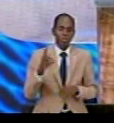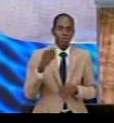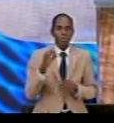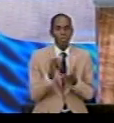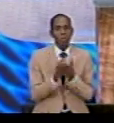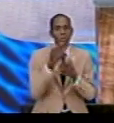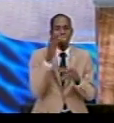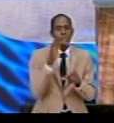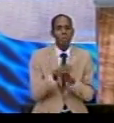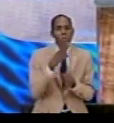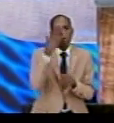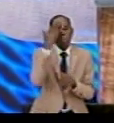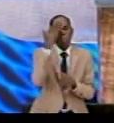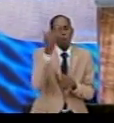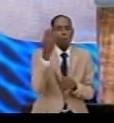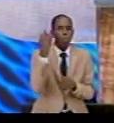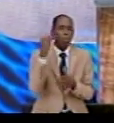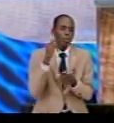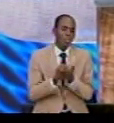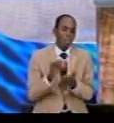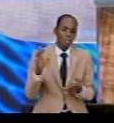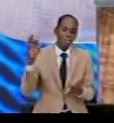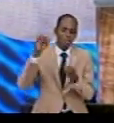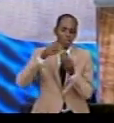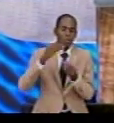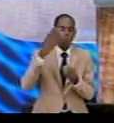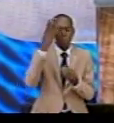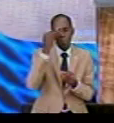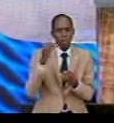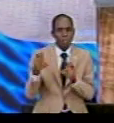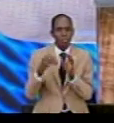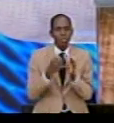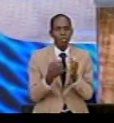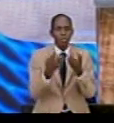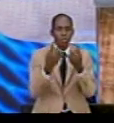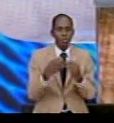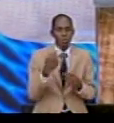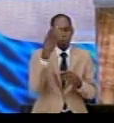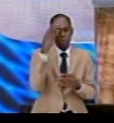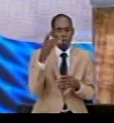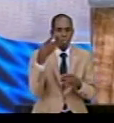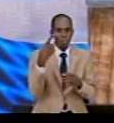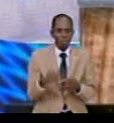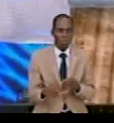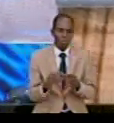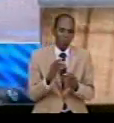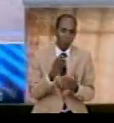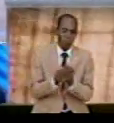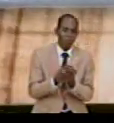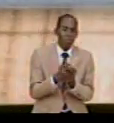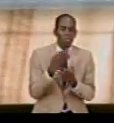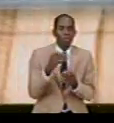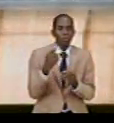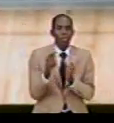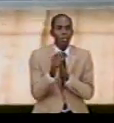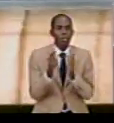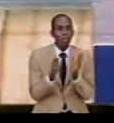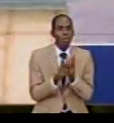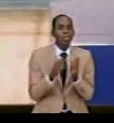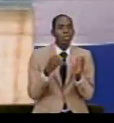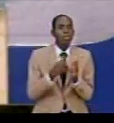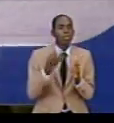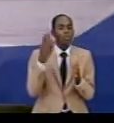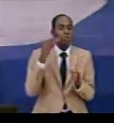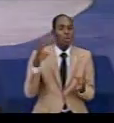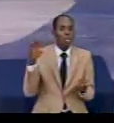Why was that added? Why did it come? Why the interruption of the law? It was added because